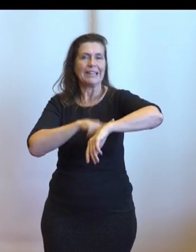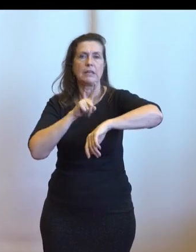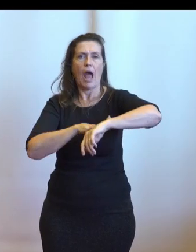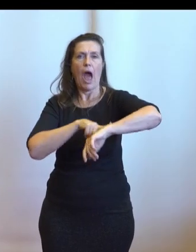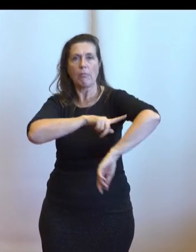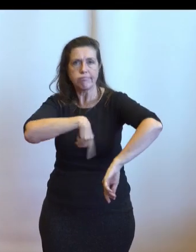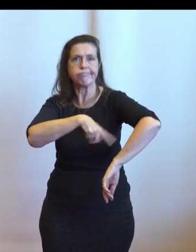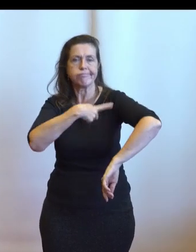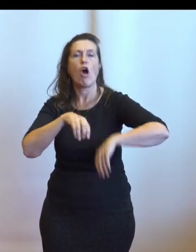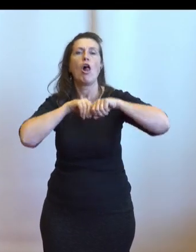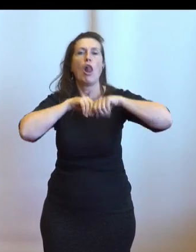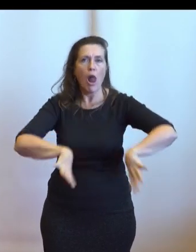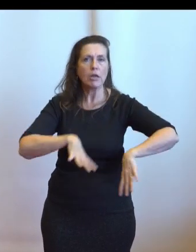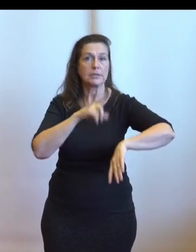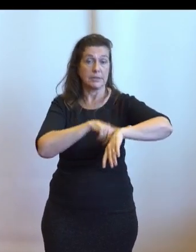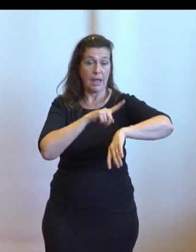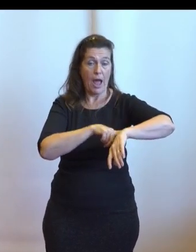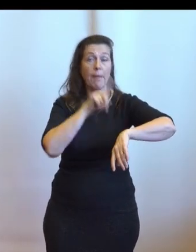the projected saving,